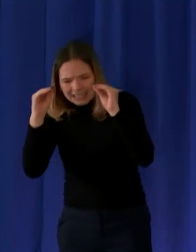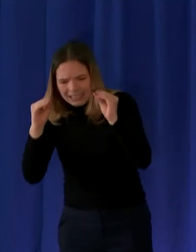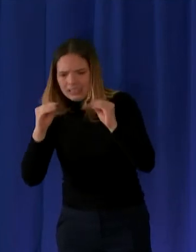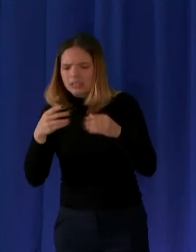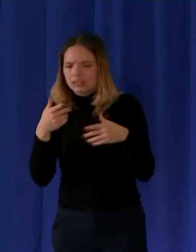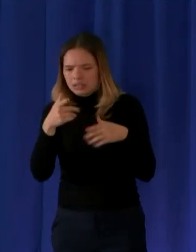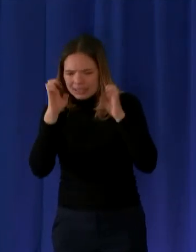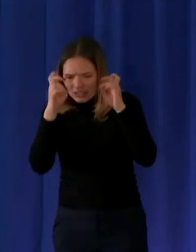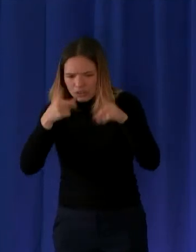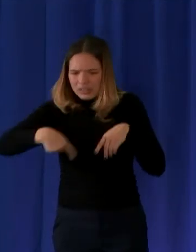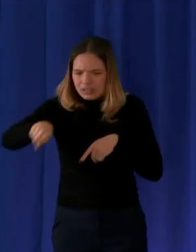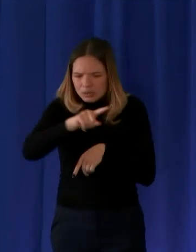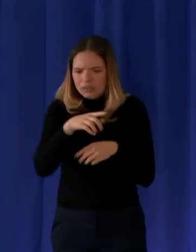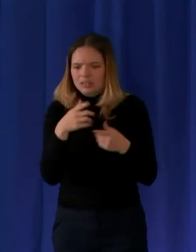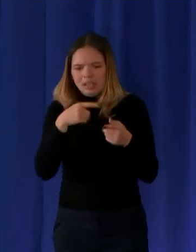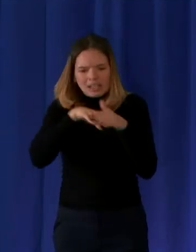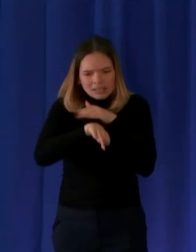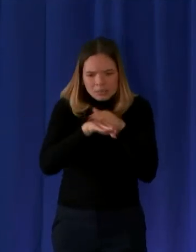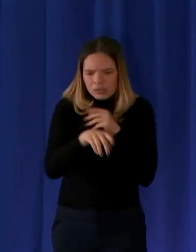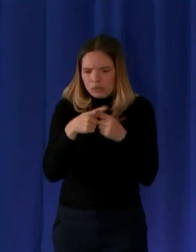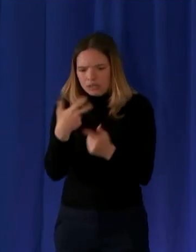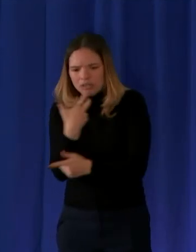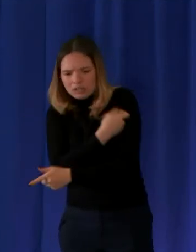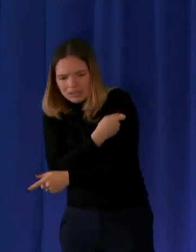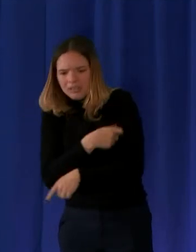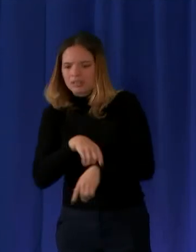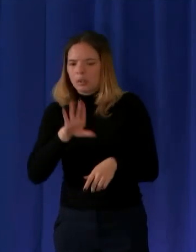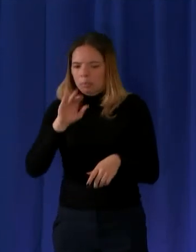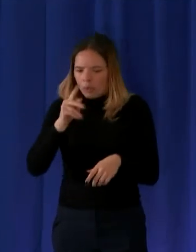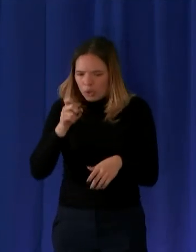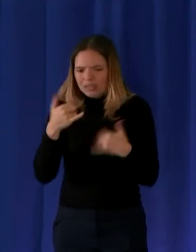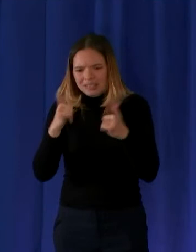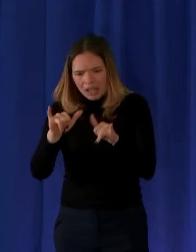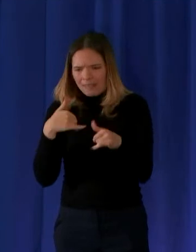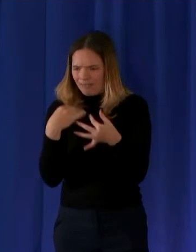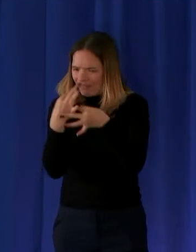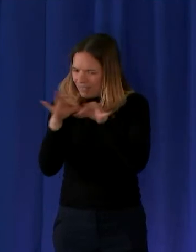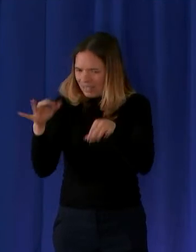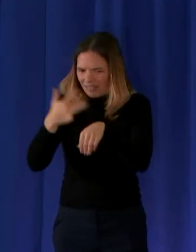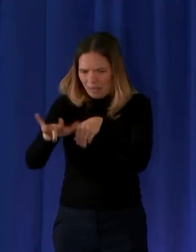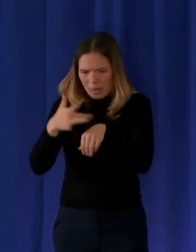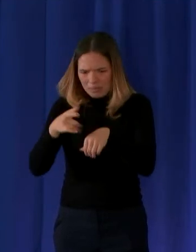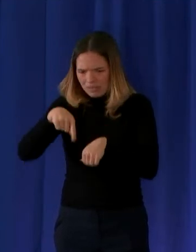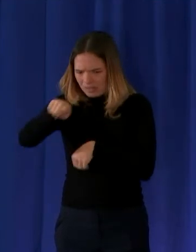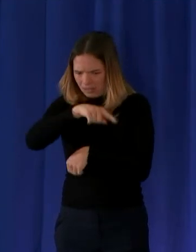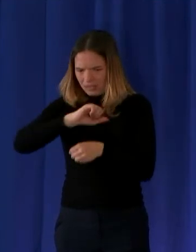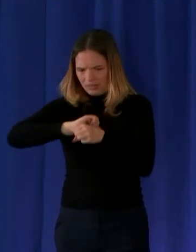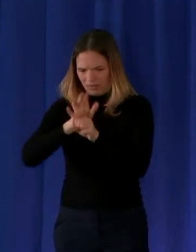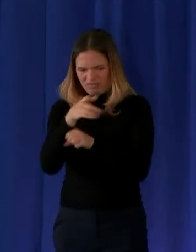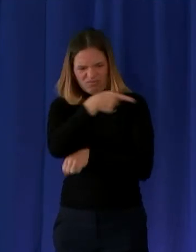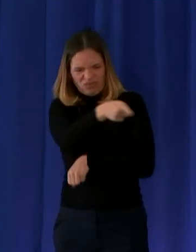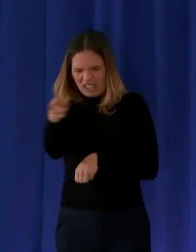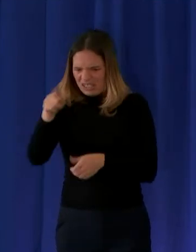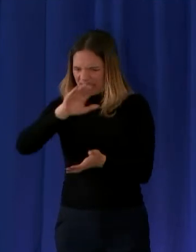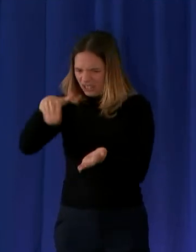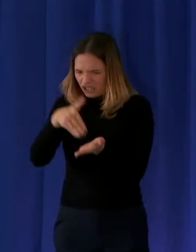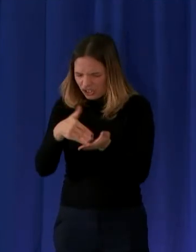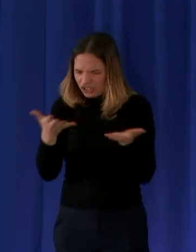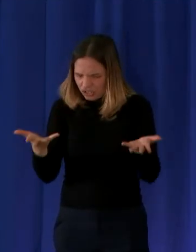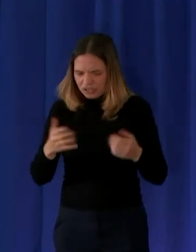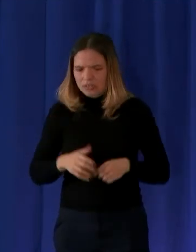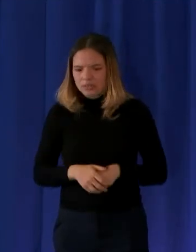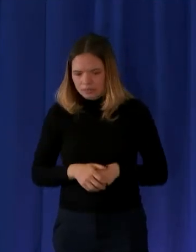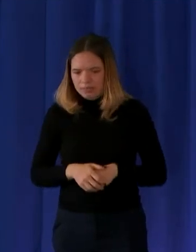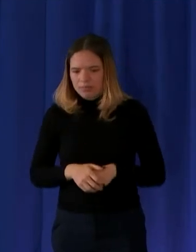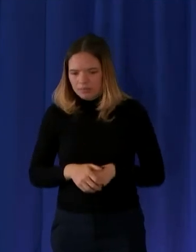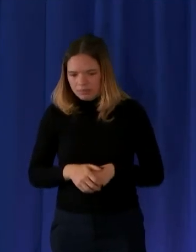education and access to booster shots, easy free access to booster shots at our COVID centers. And